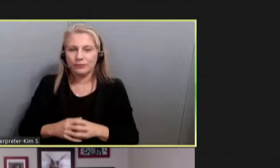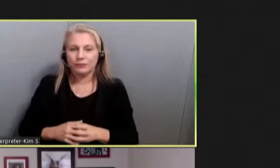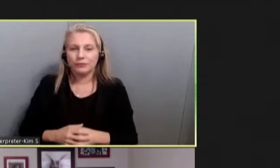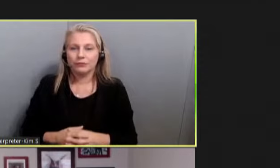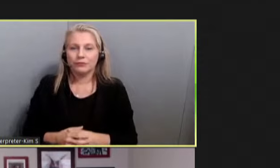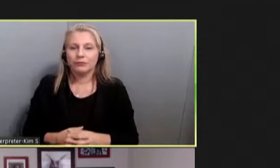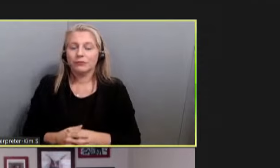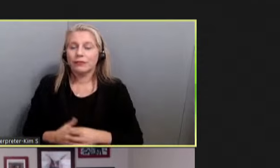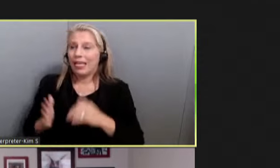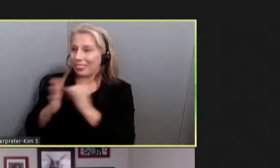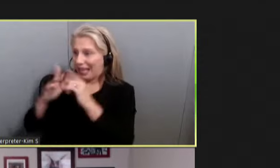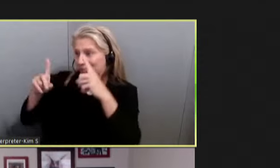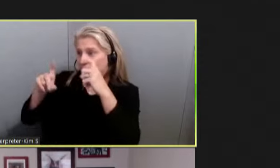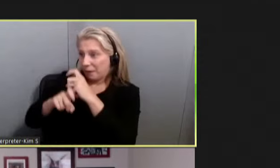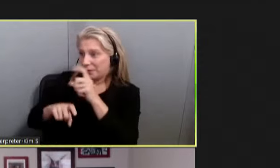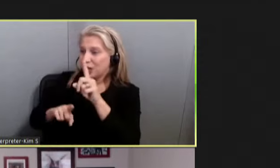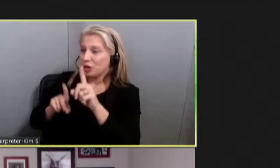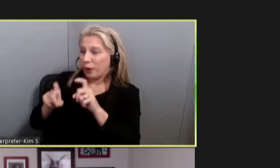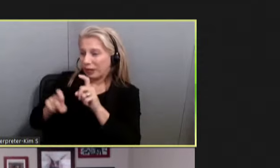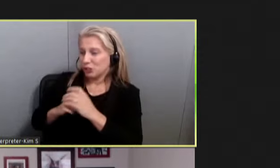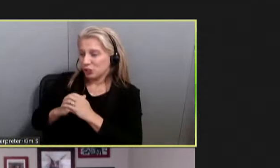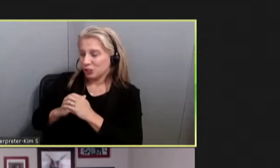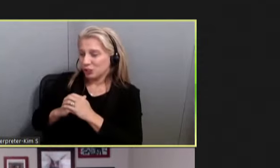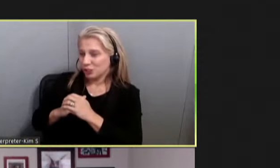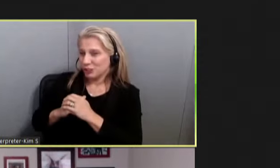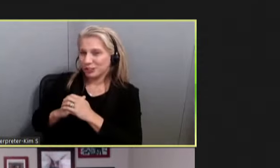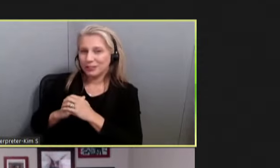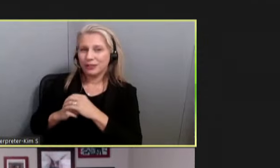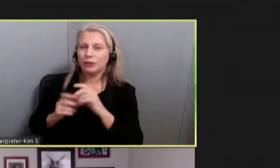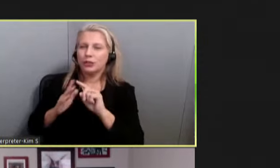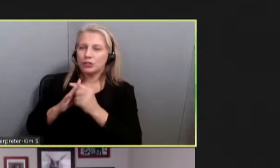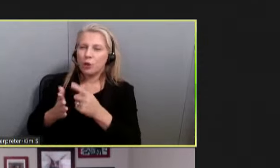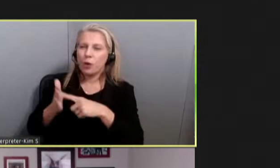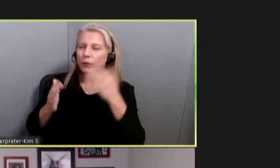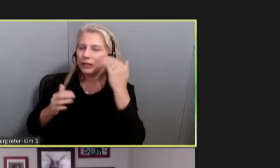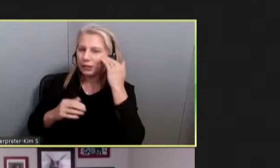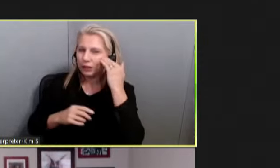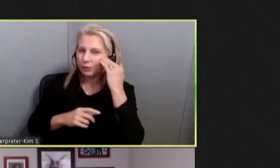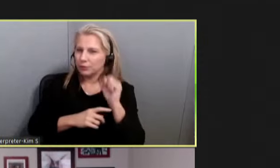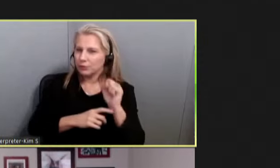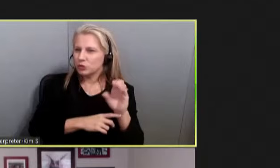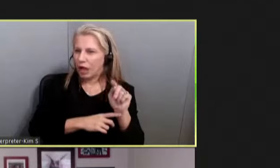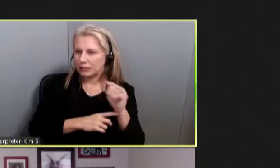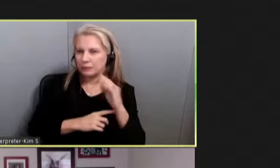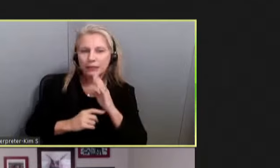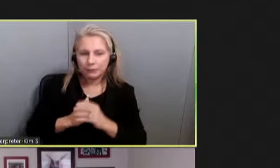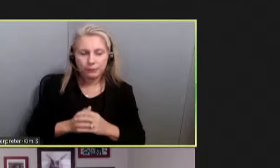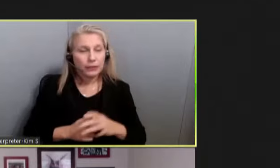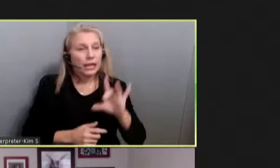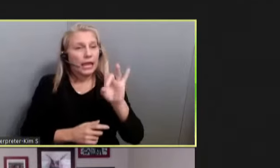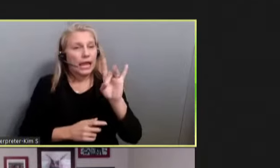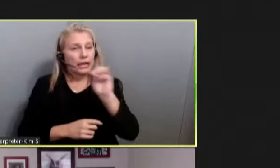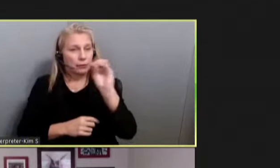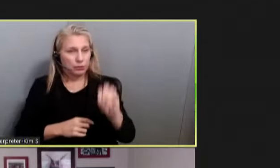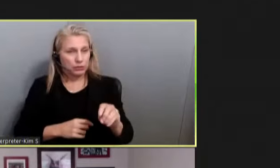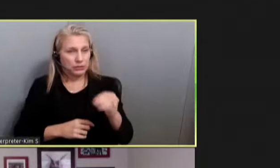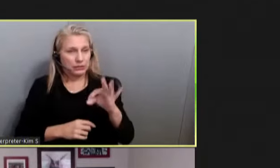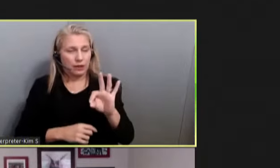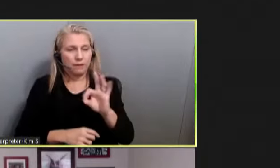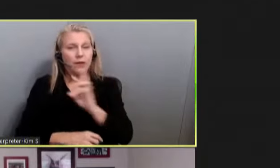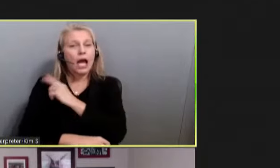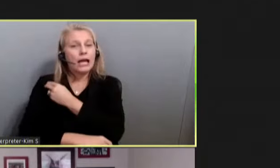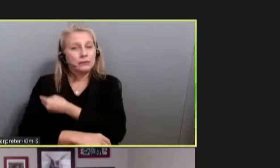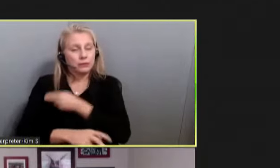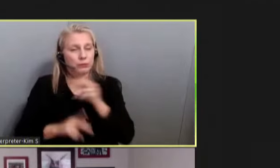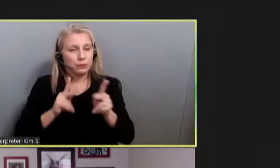It's a pretty complex question, Marshall, but let's start with what we know, right? 80% of the hospitalizations are